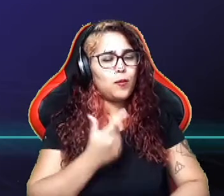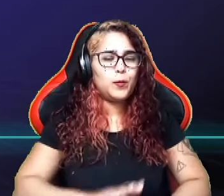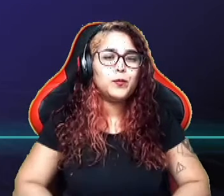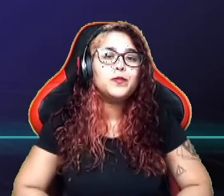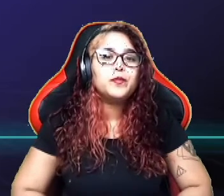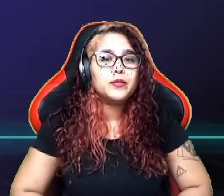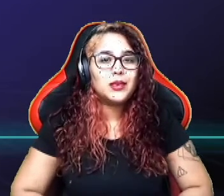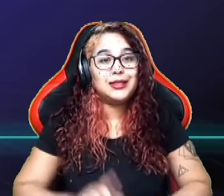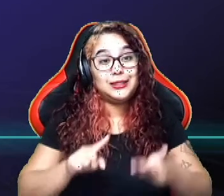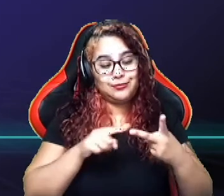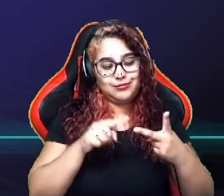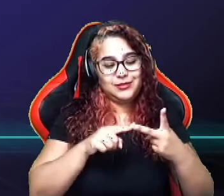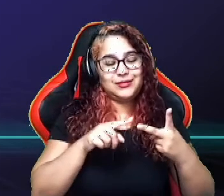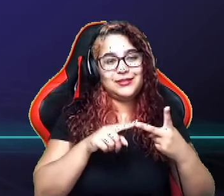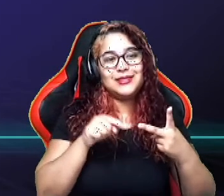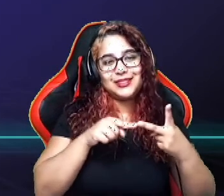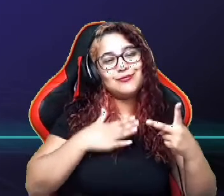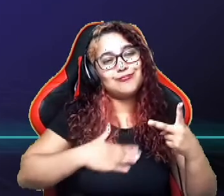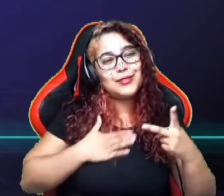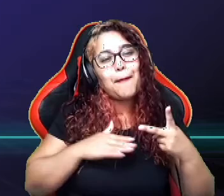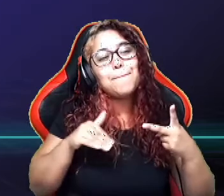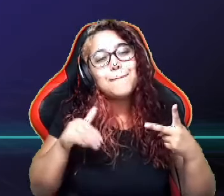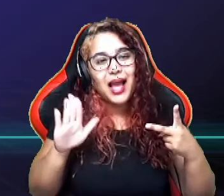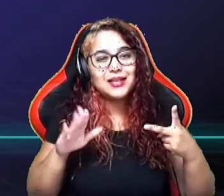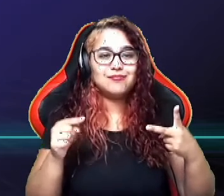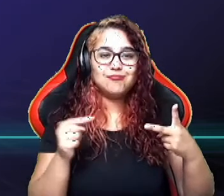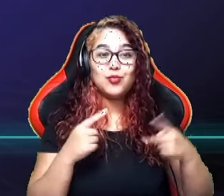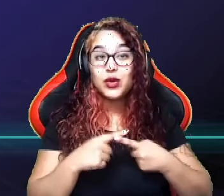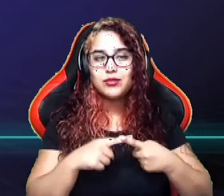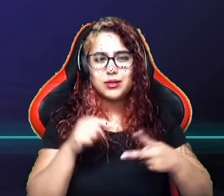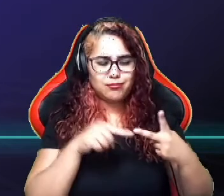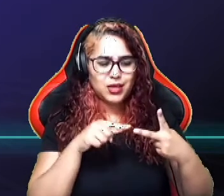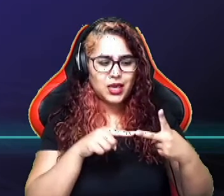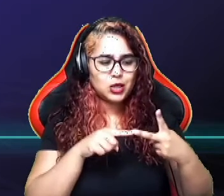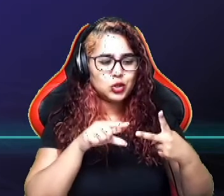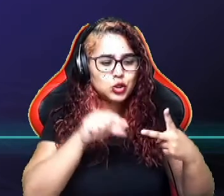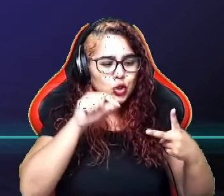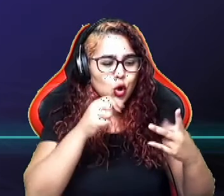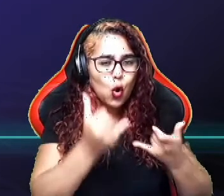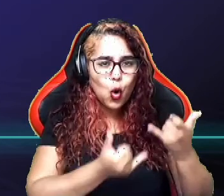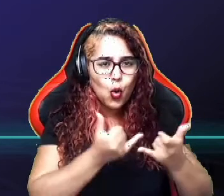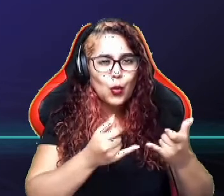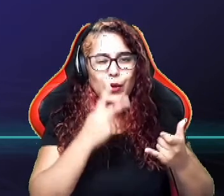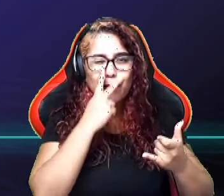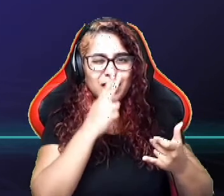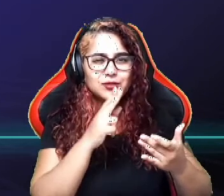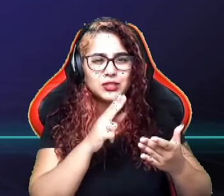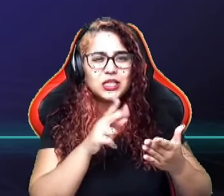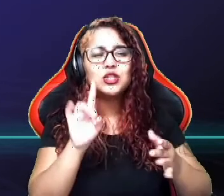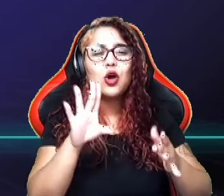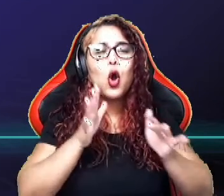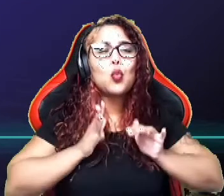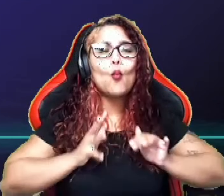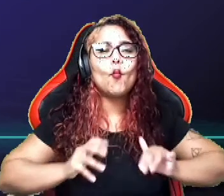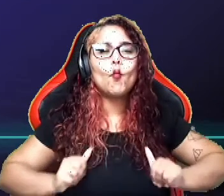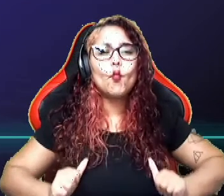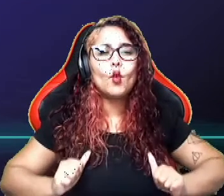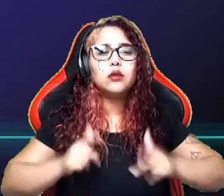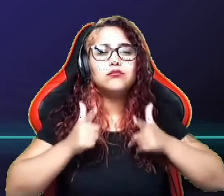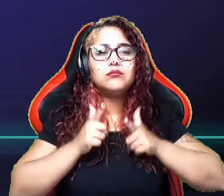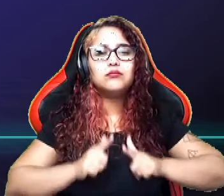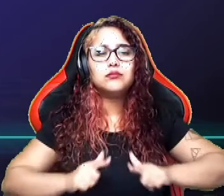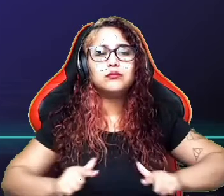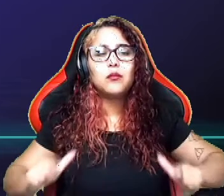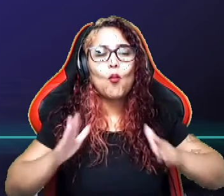game. We love remastering, which is getting a game. It's almost if you polished, you know, you bring